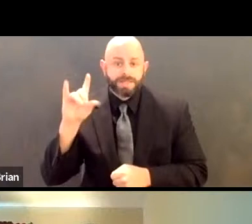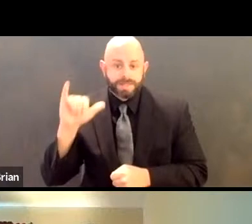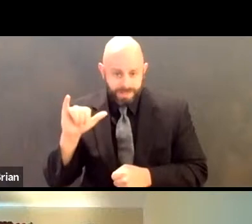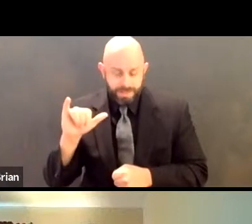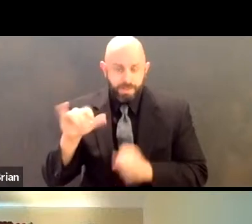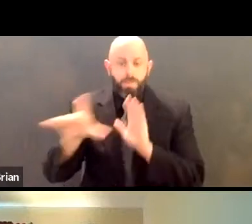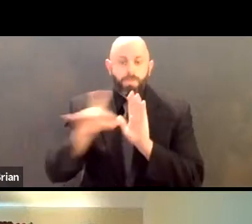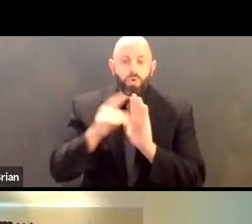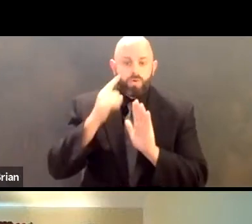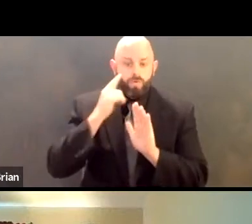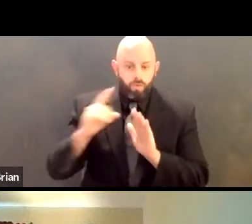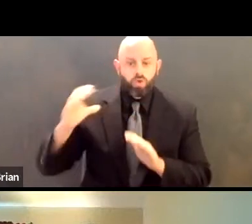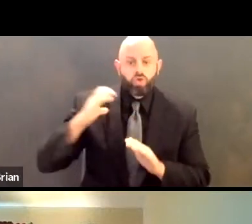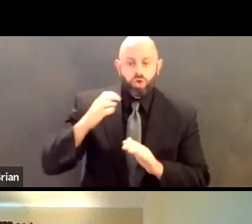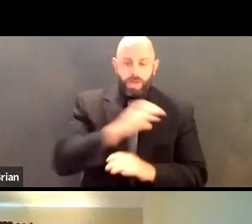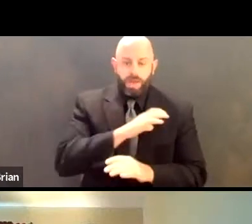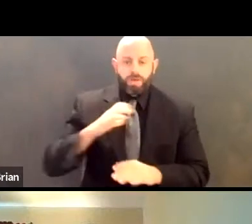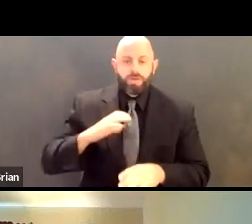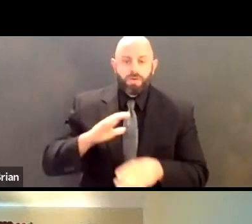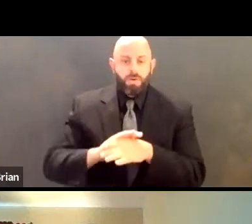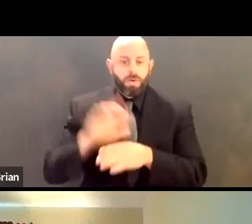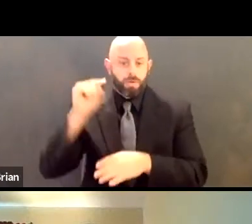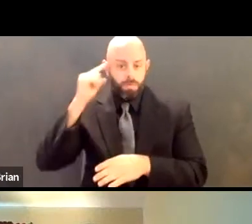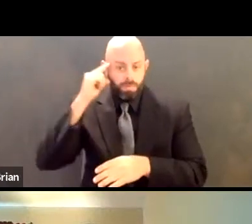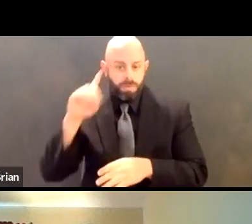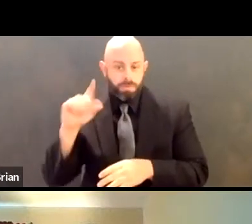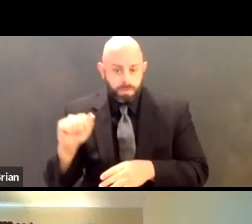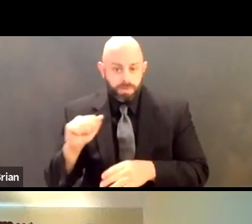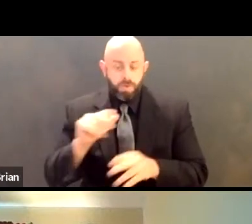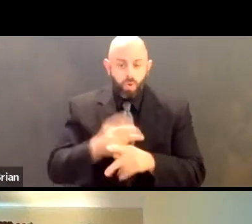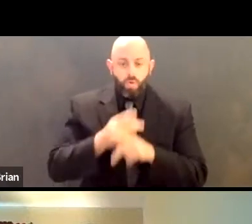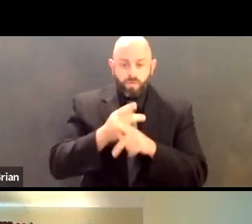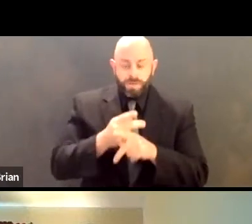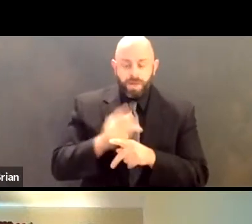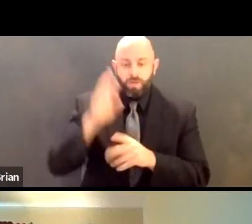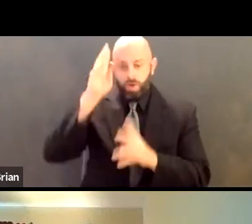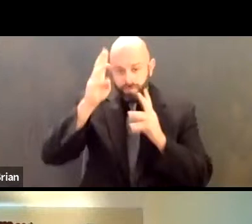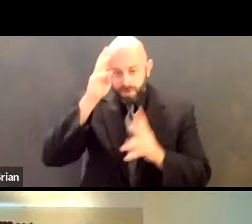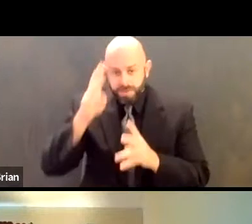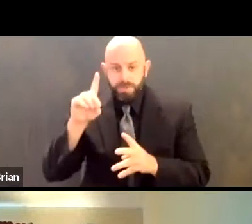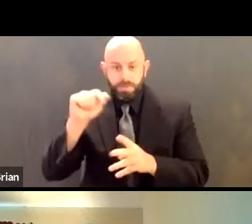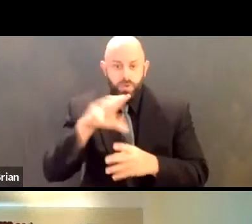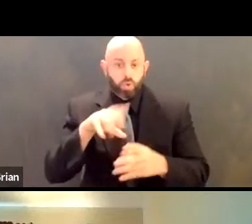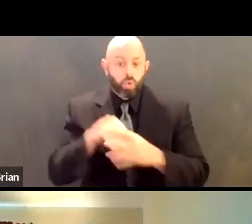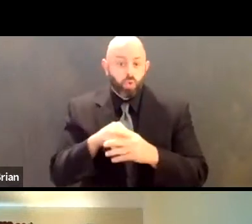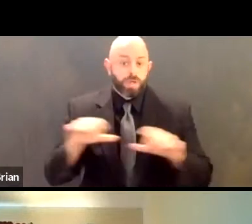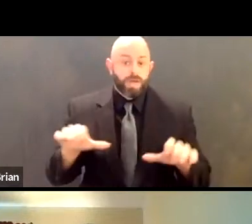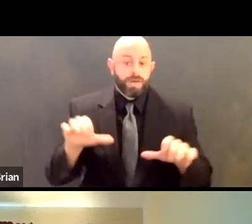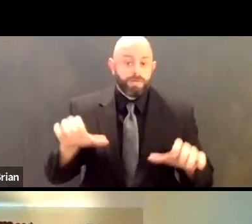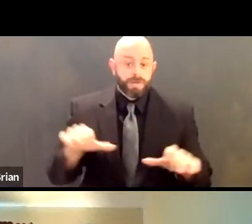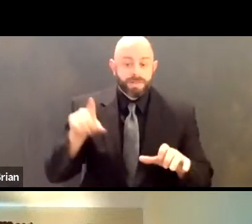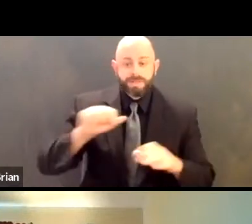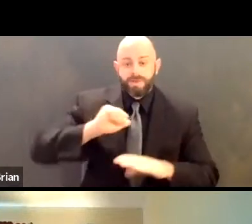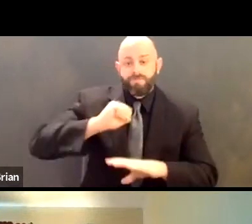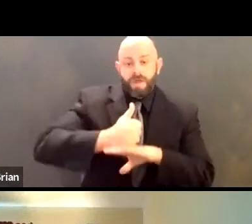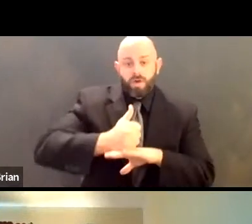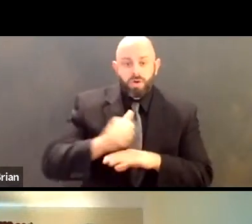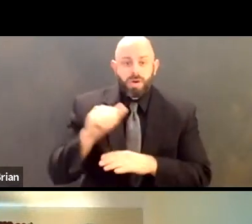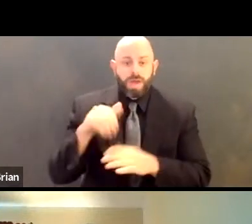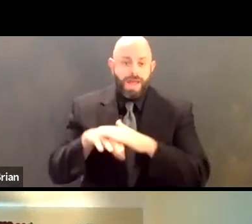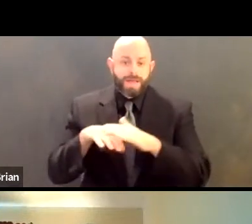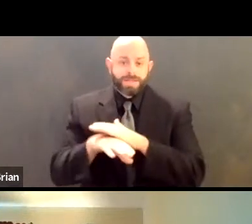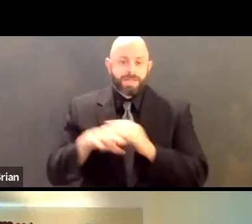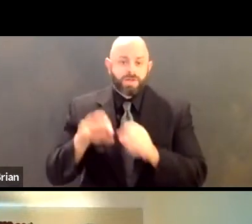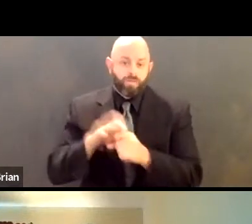on Developmental Disabilities, where he oversaw the council's innovative disability inclusion activities. He is the founder of both Access Vote,